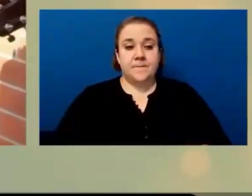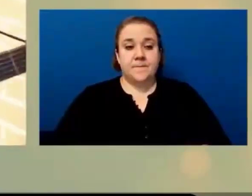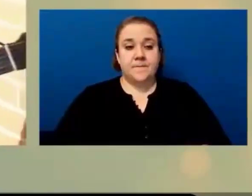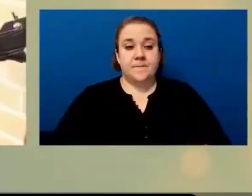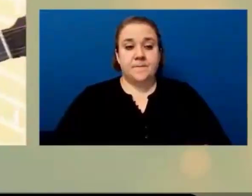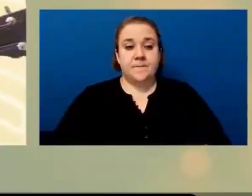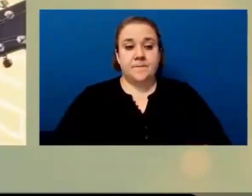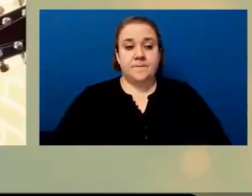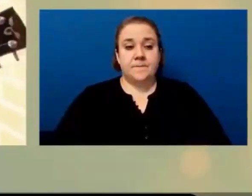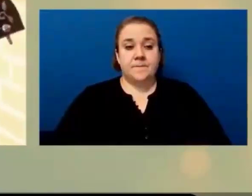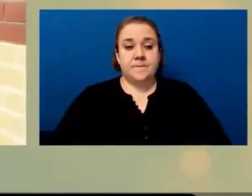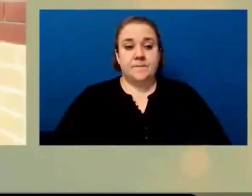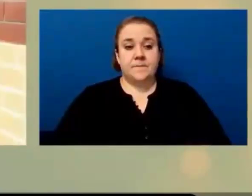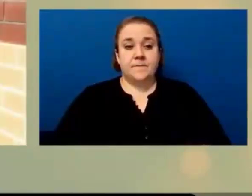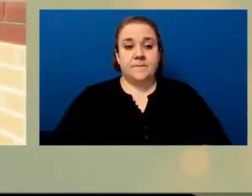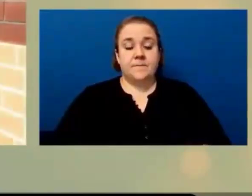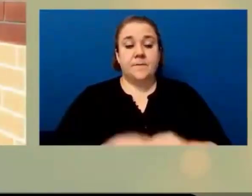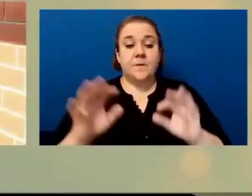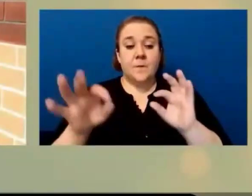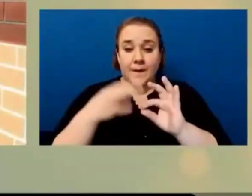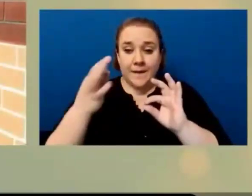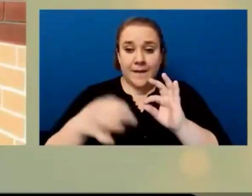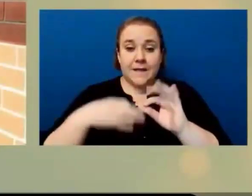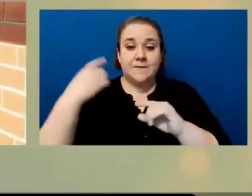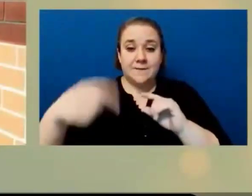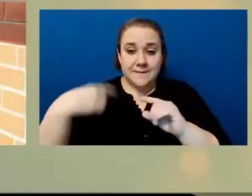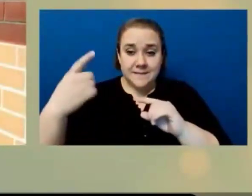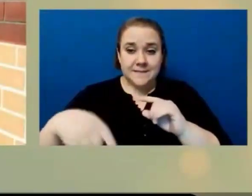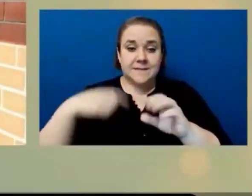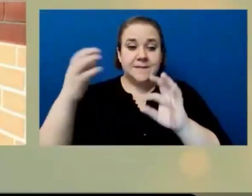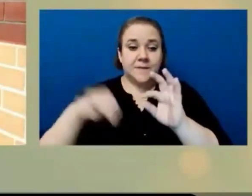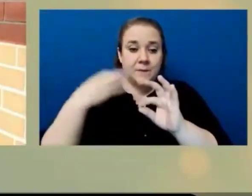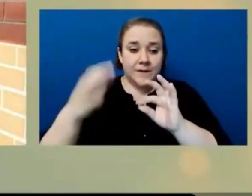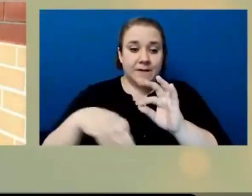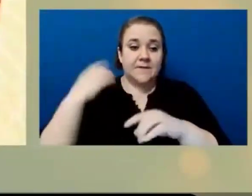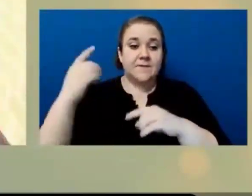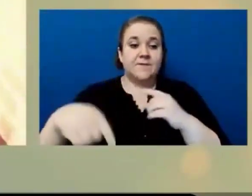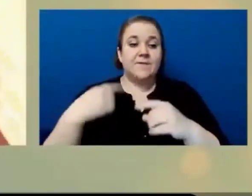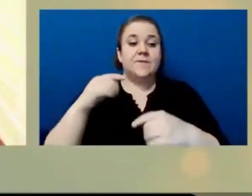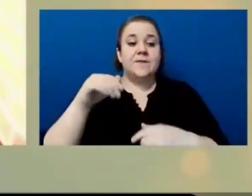Dream and make it real.